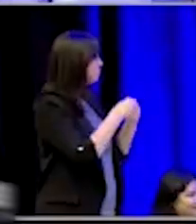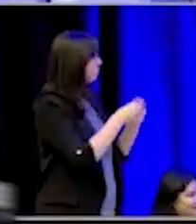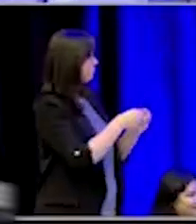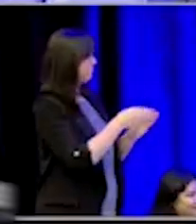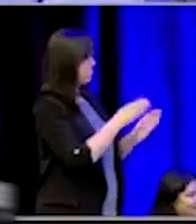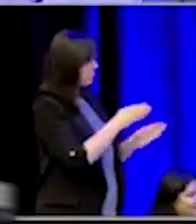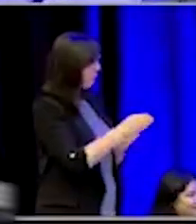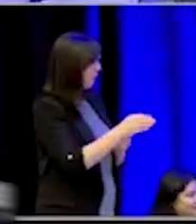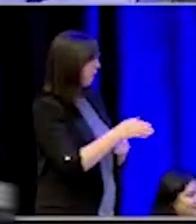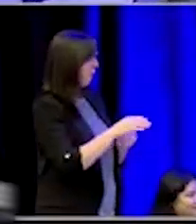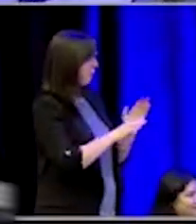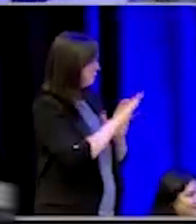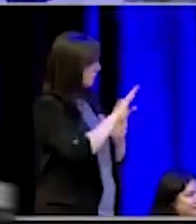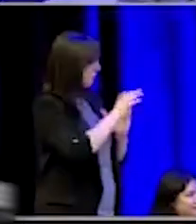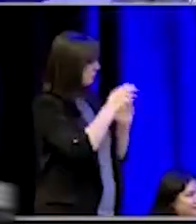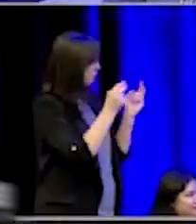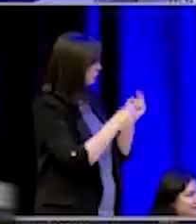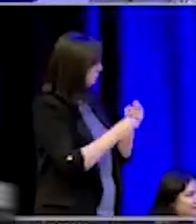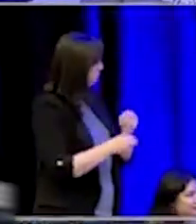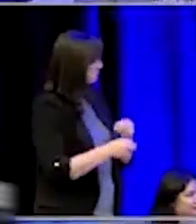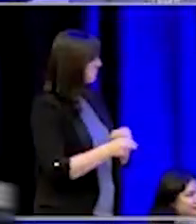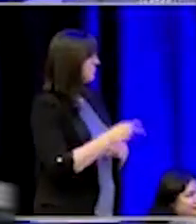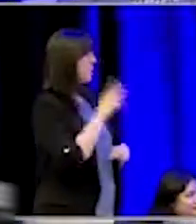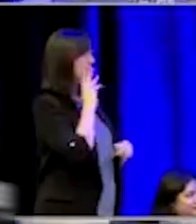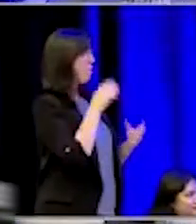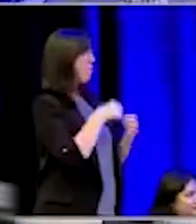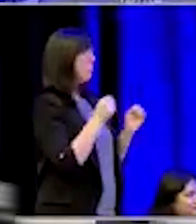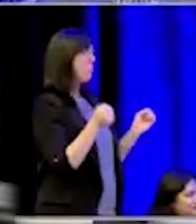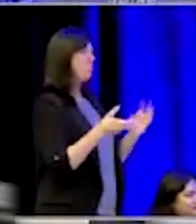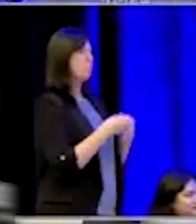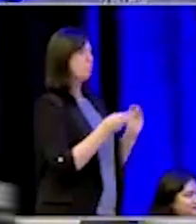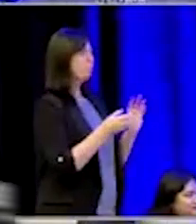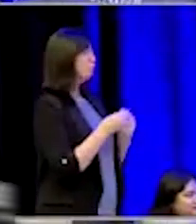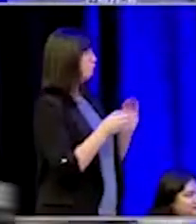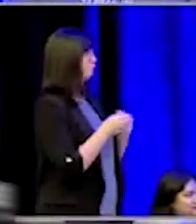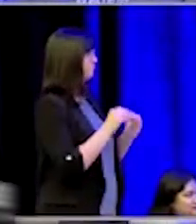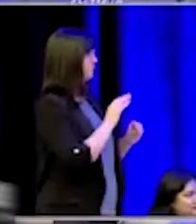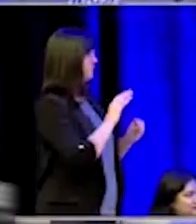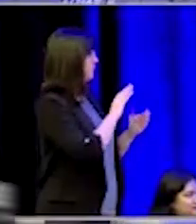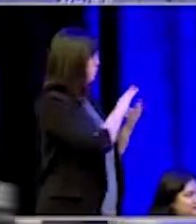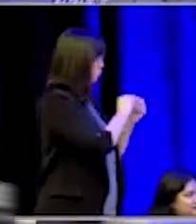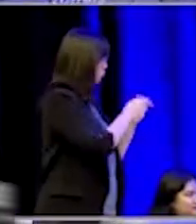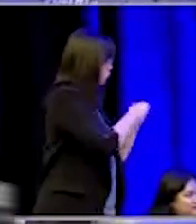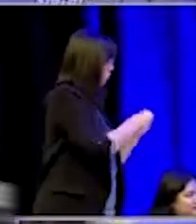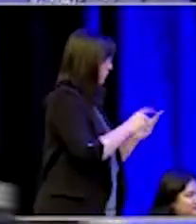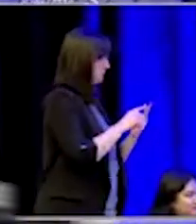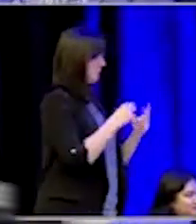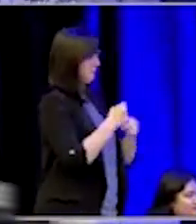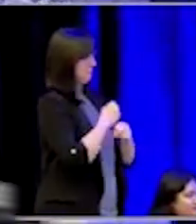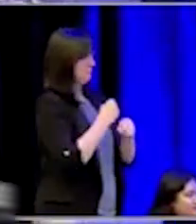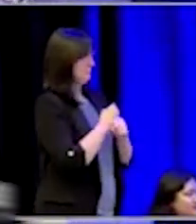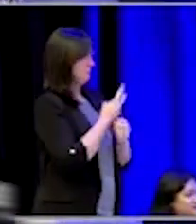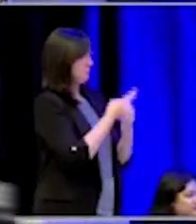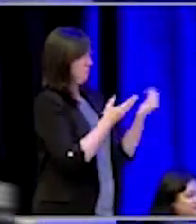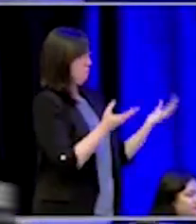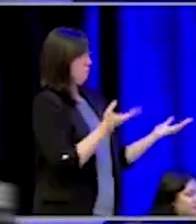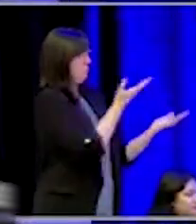preparation, for talking to us about how stories and statistics matter, right?